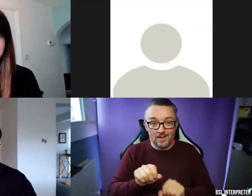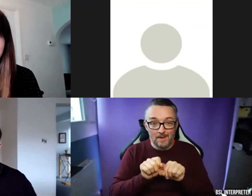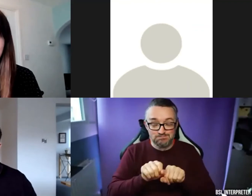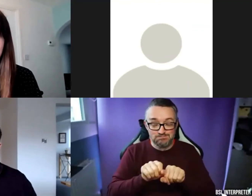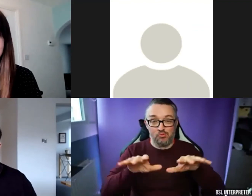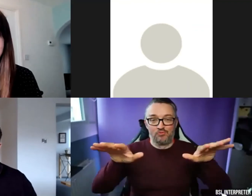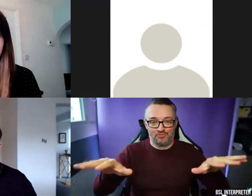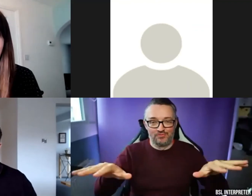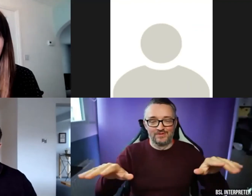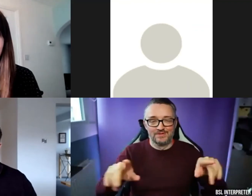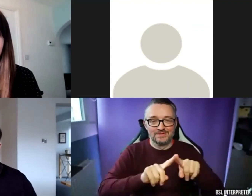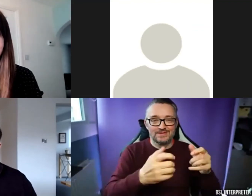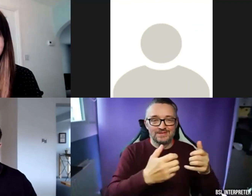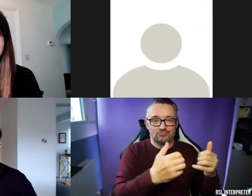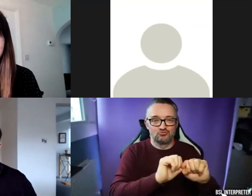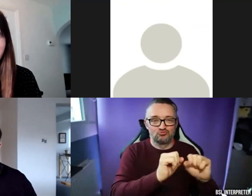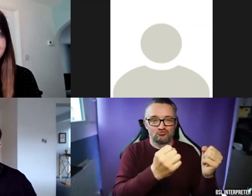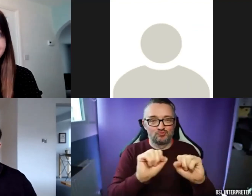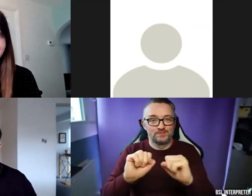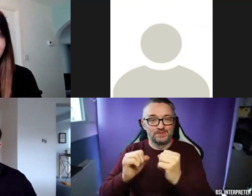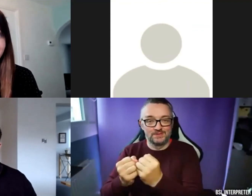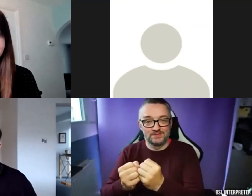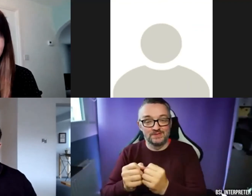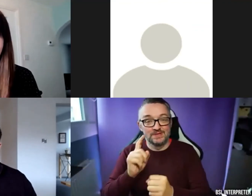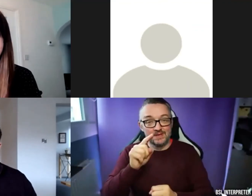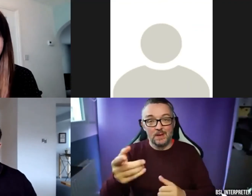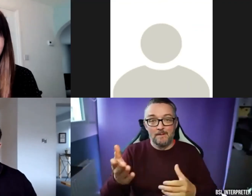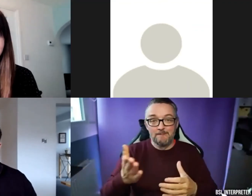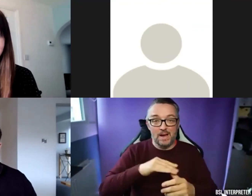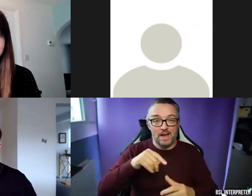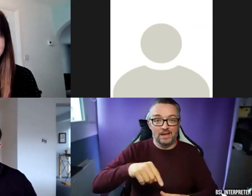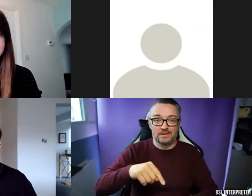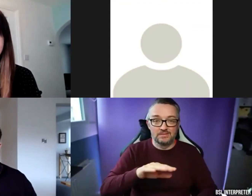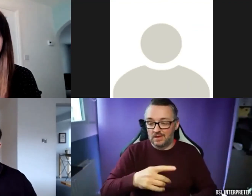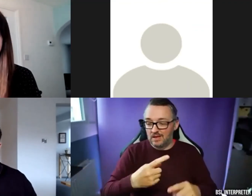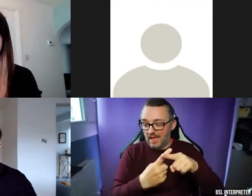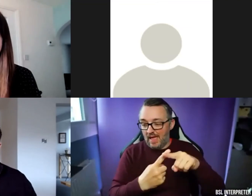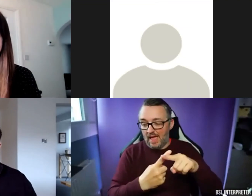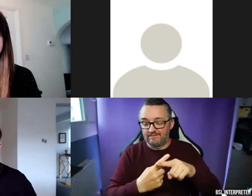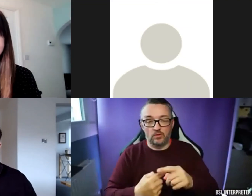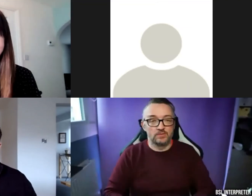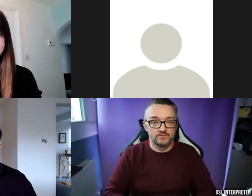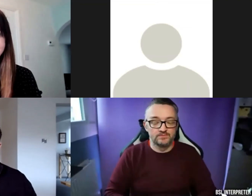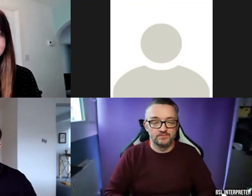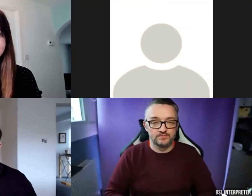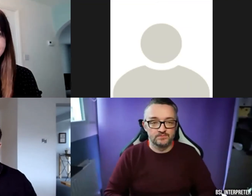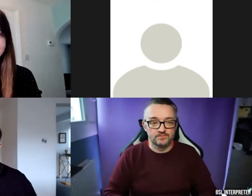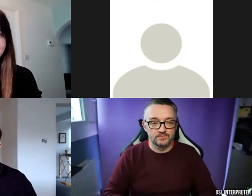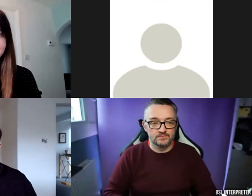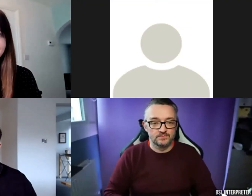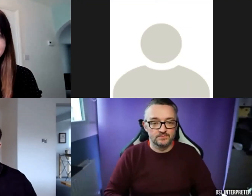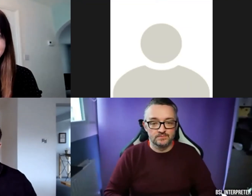our discussion groups, and we will see you back here again in around half an hour or so.